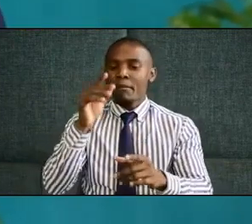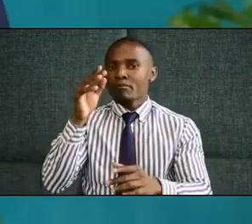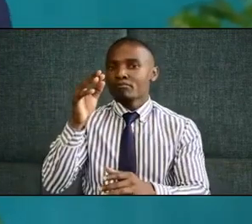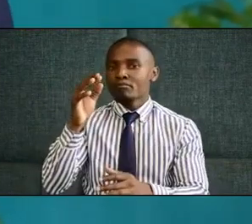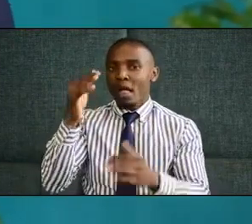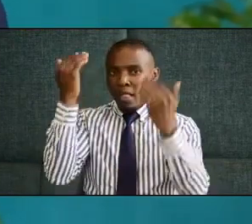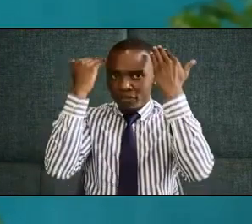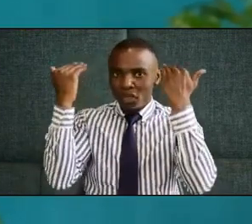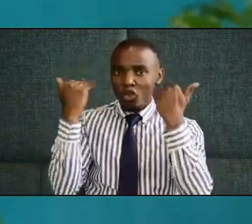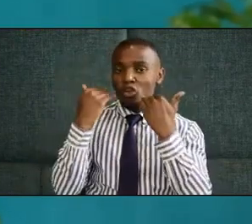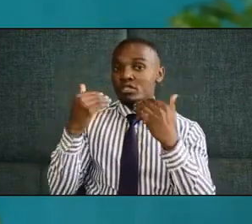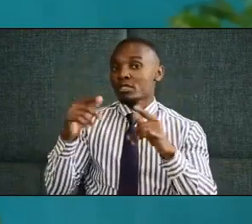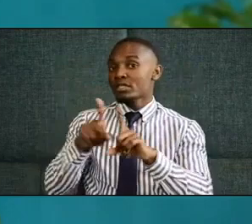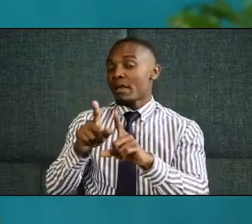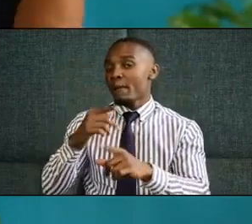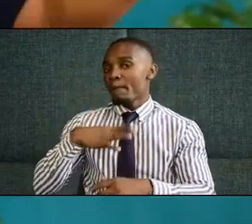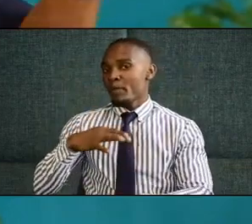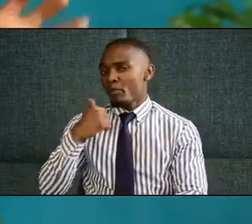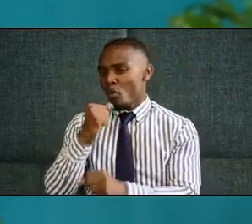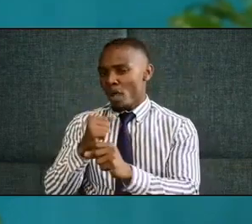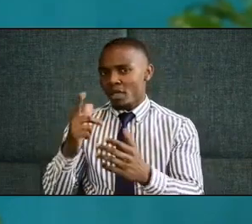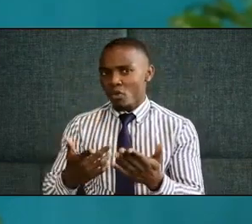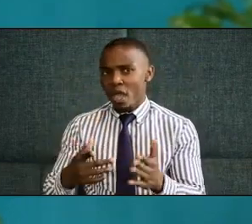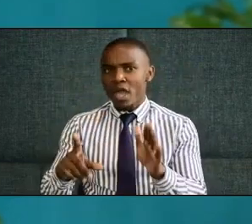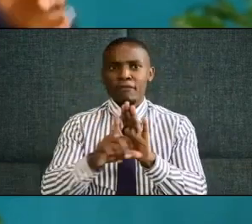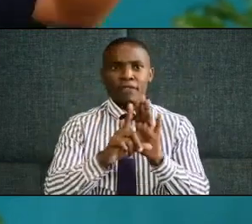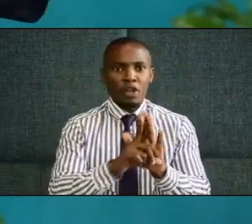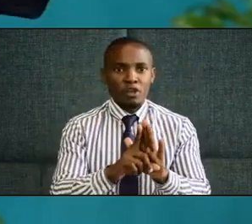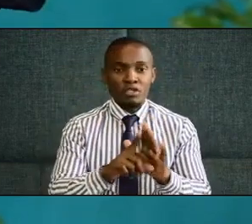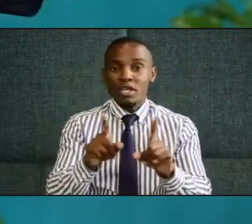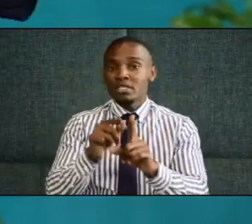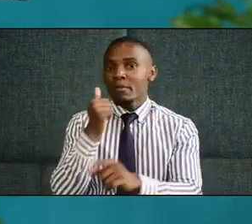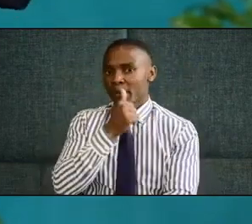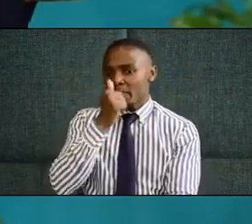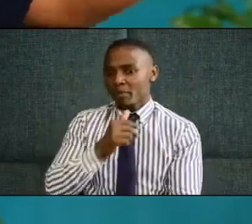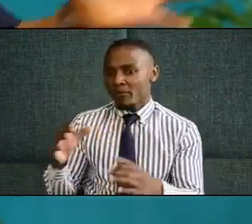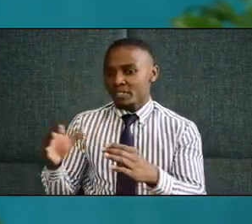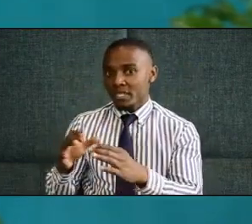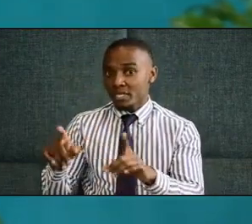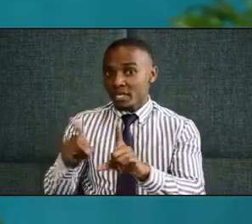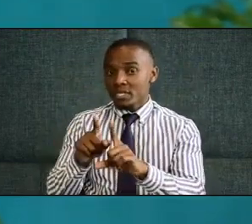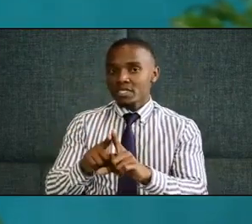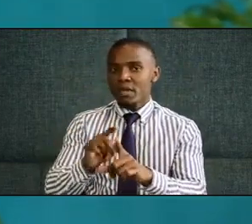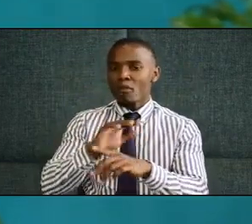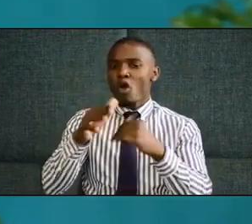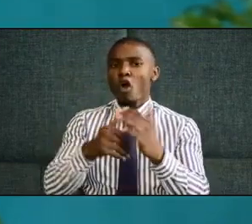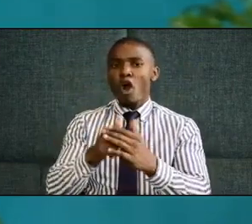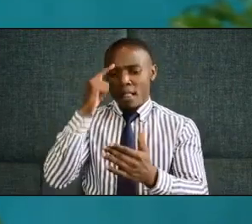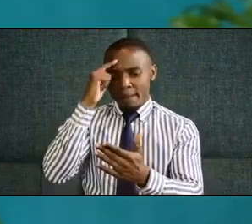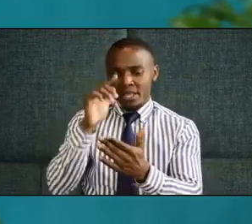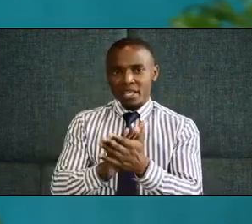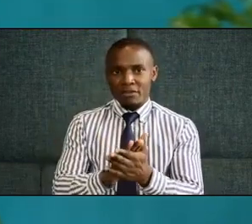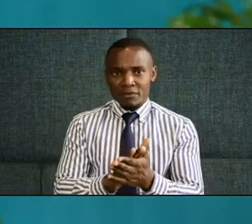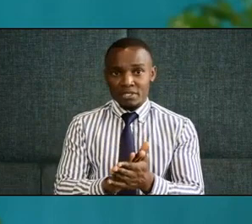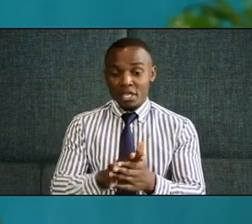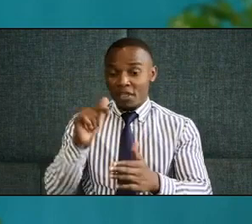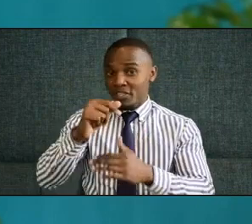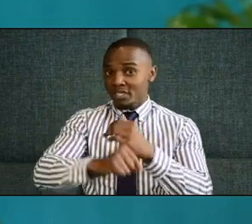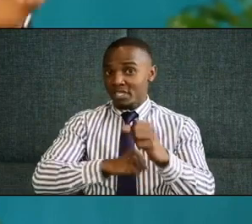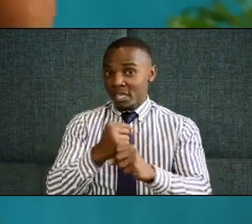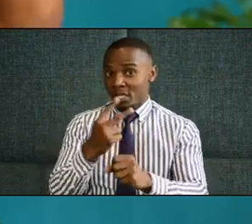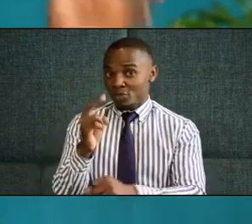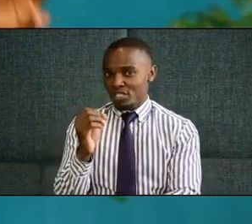those who work in the legislature, those in the private sector. We pray for the community of faith around the world. When this year